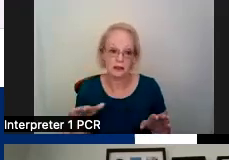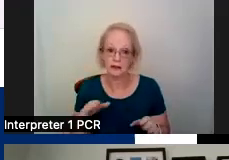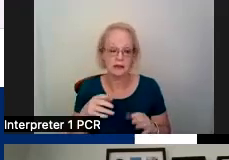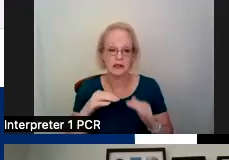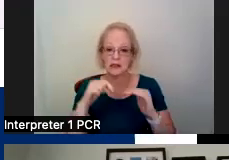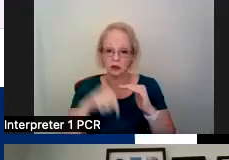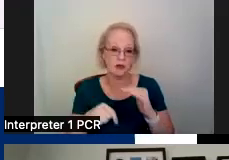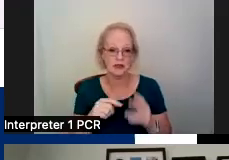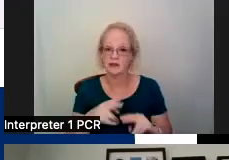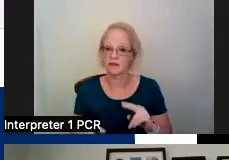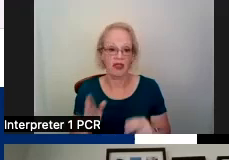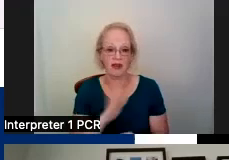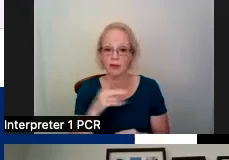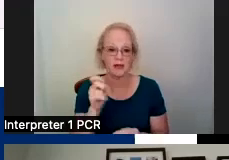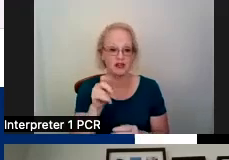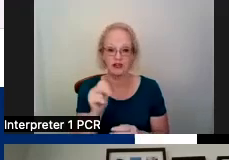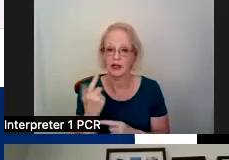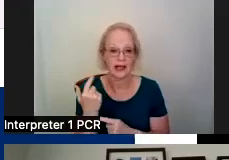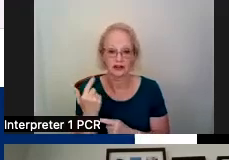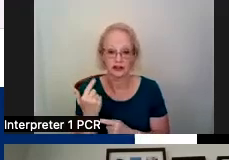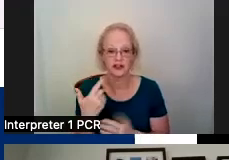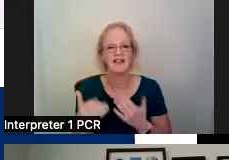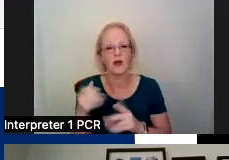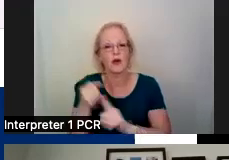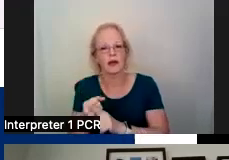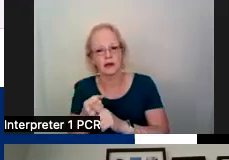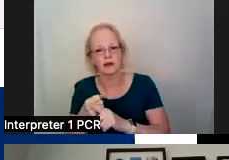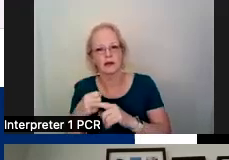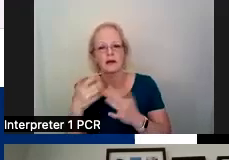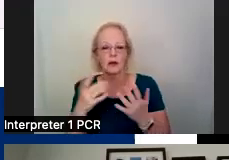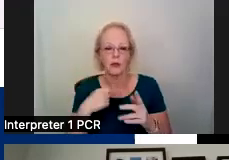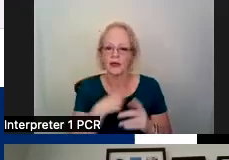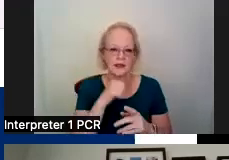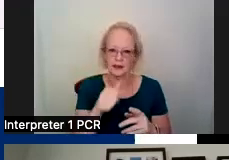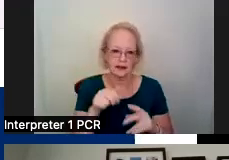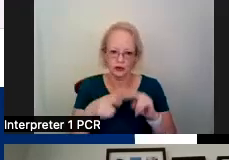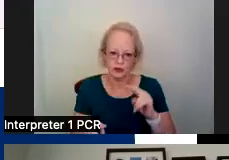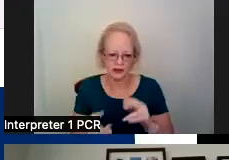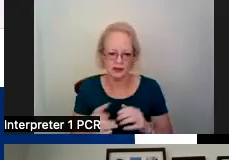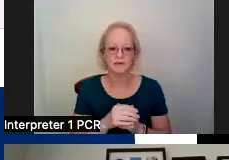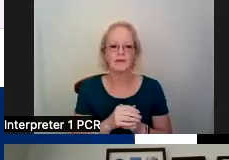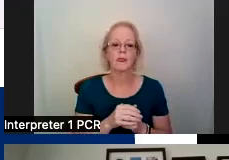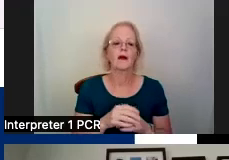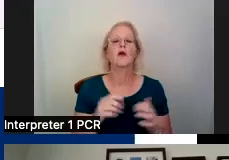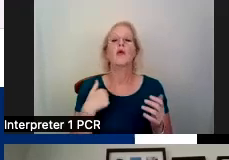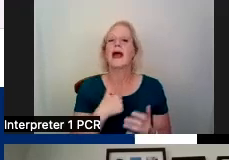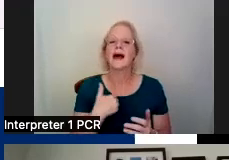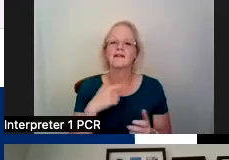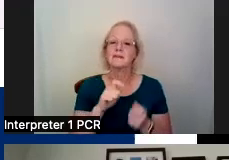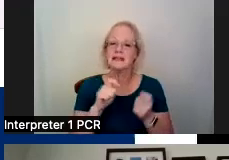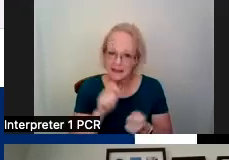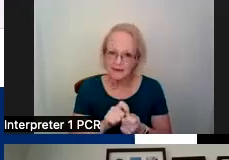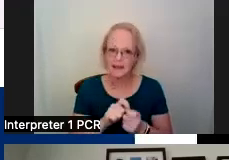pay last year. We also have the very purpose-specific investment strategies, and